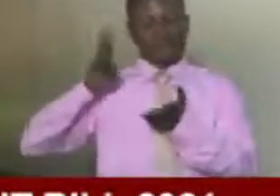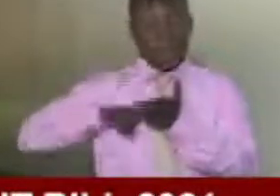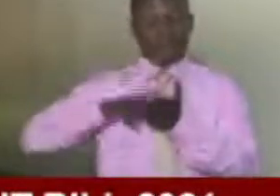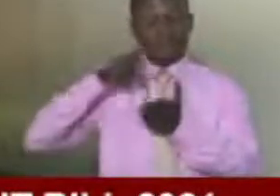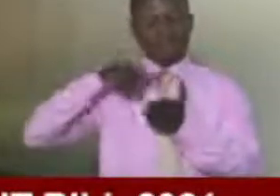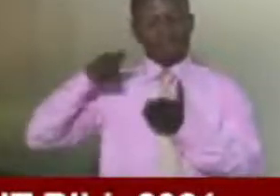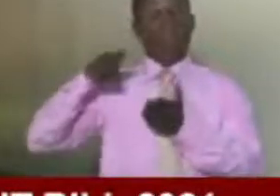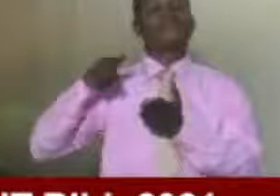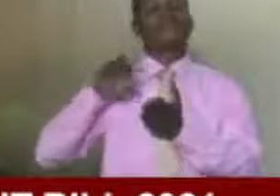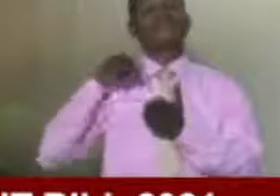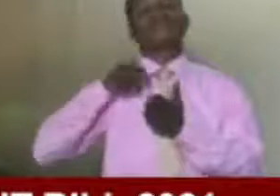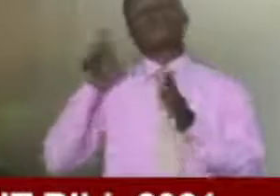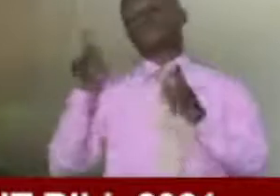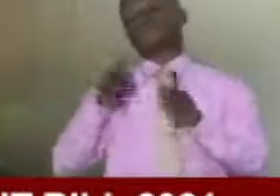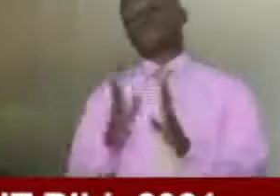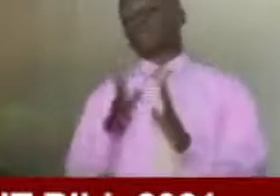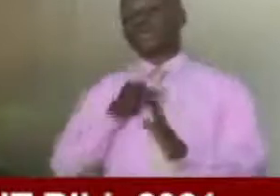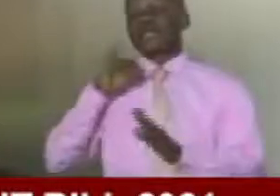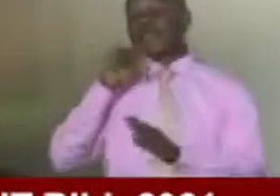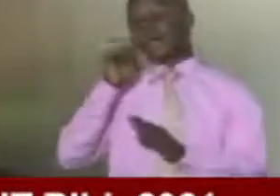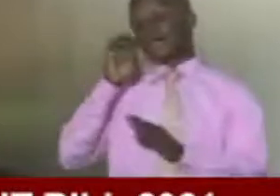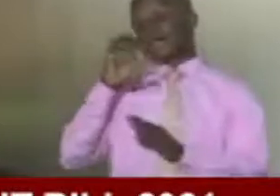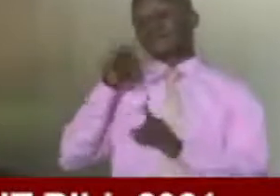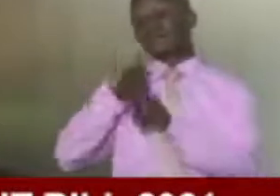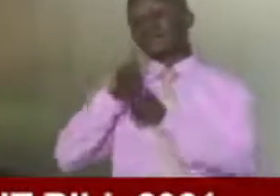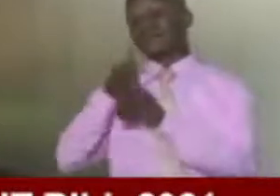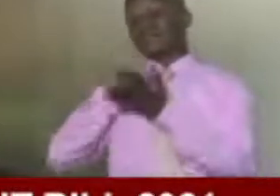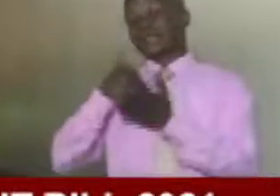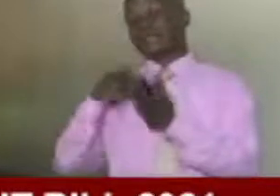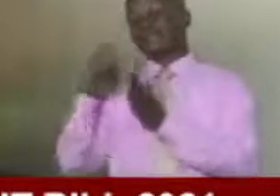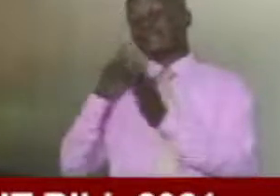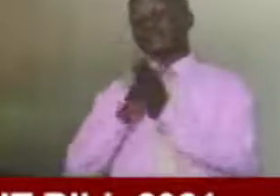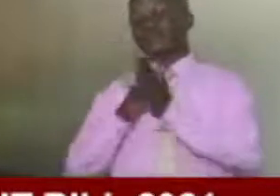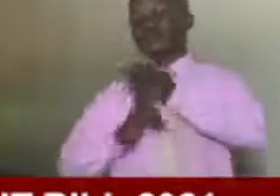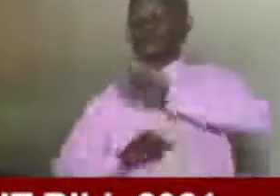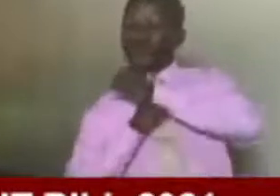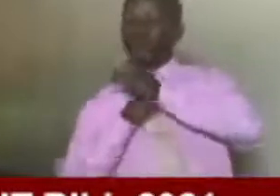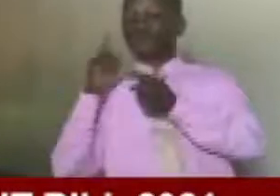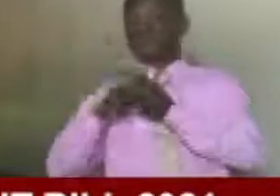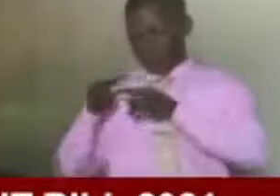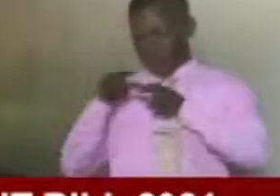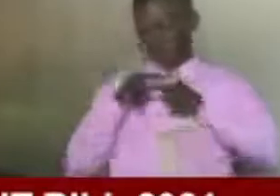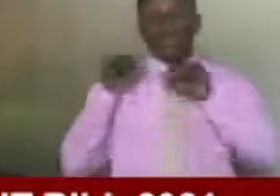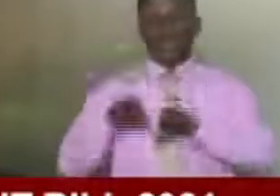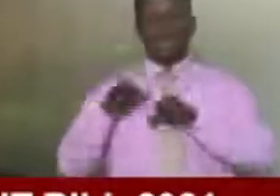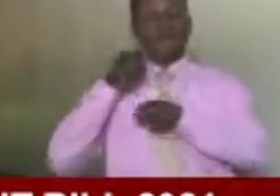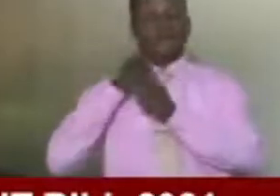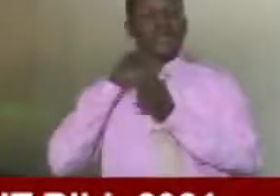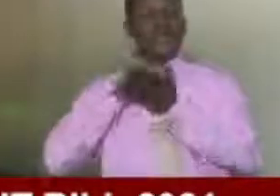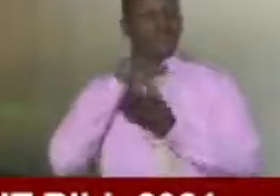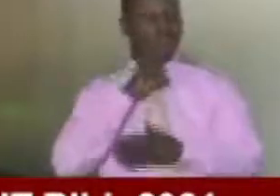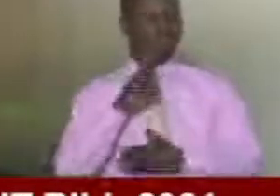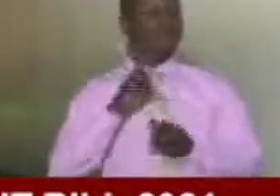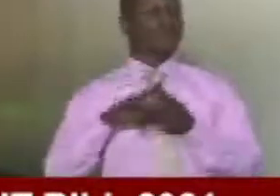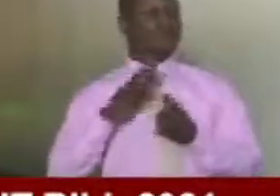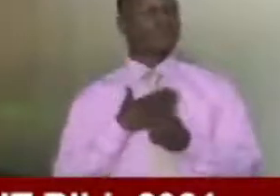of these parties. And the INEC itself, that has a legal responsibility to monitor, can ensure. So to my mind,